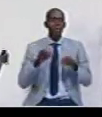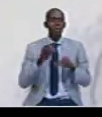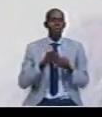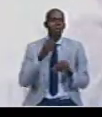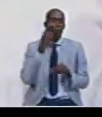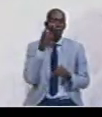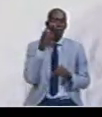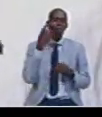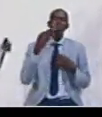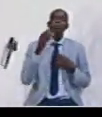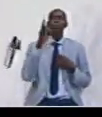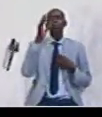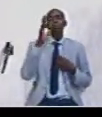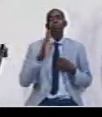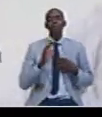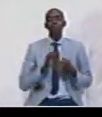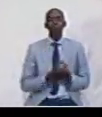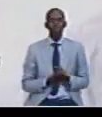God.